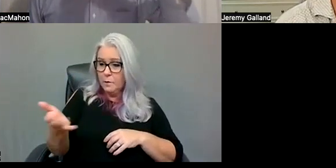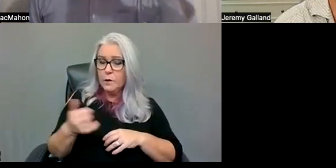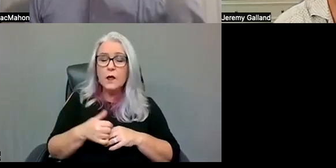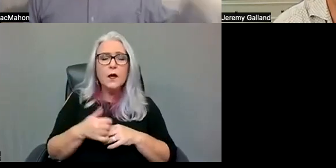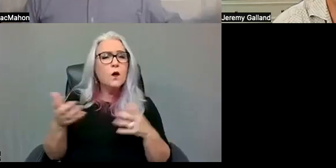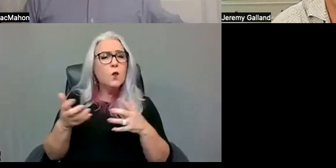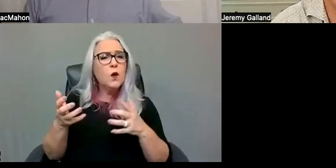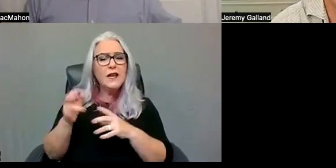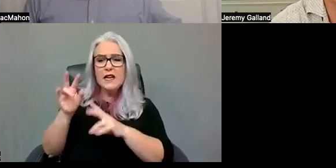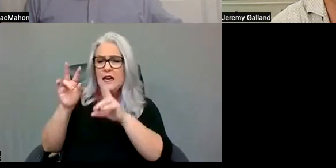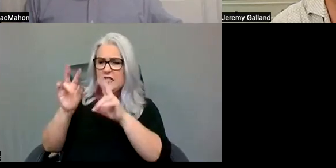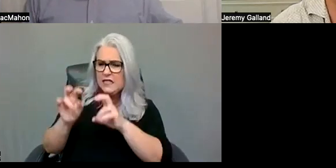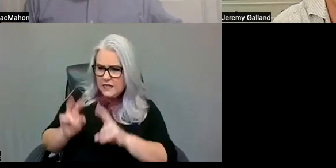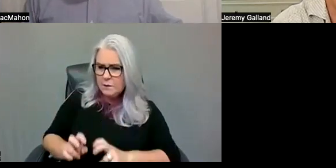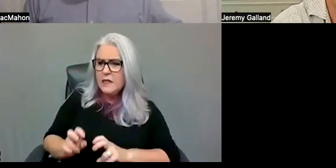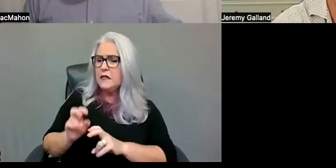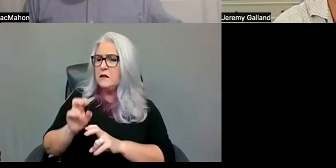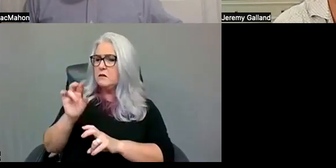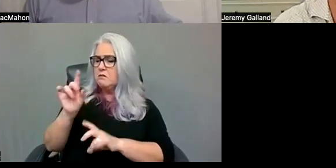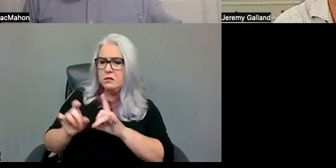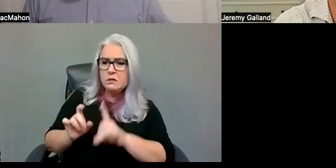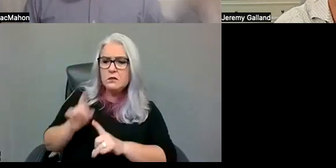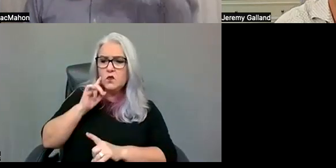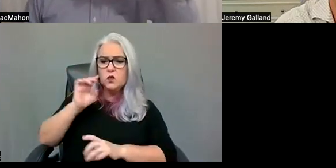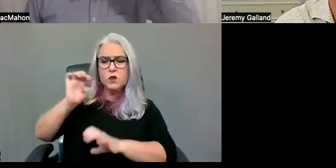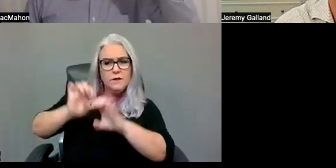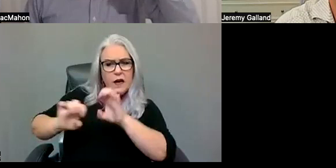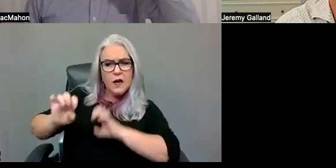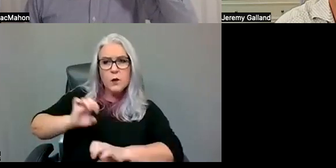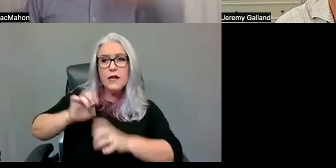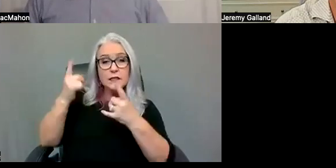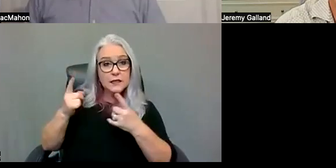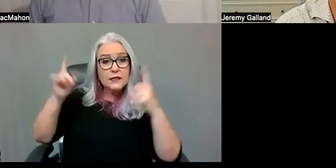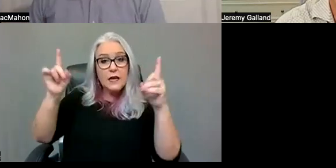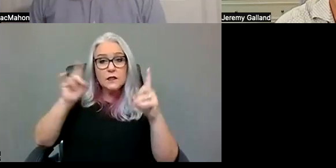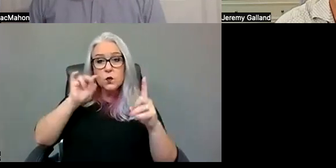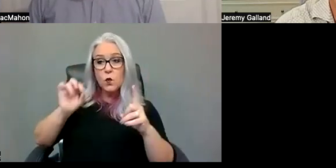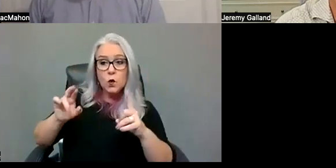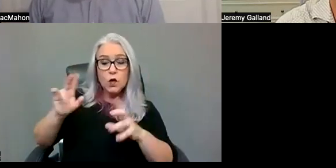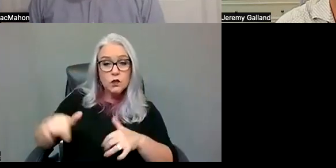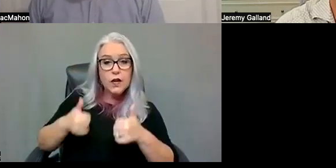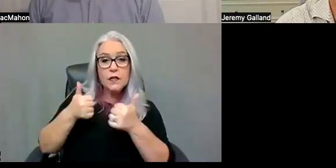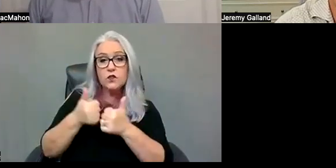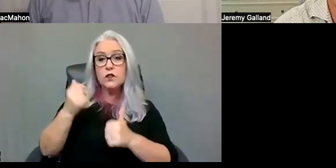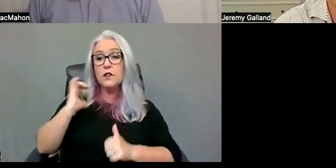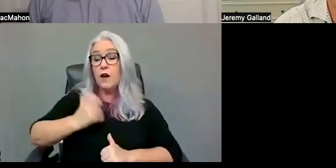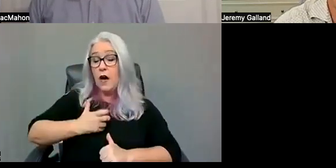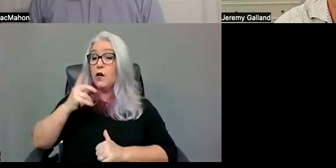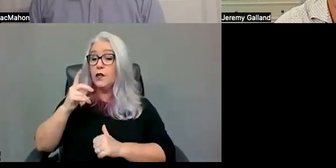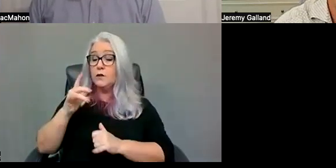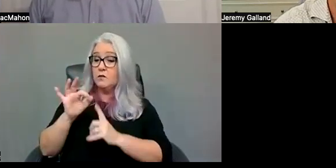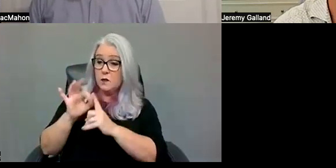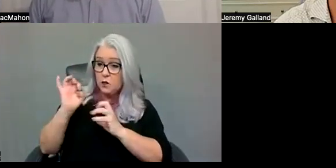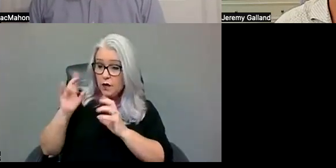What assessment would you use to evaluate the success or the challenges or the needs of our special education